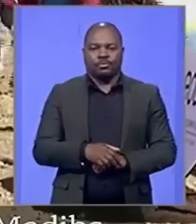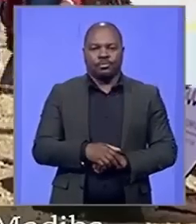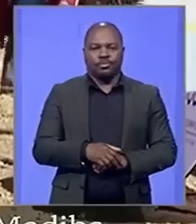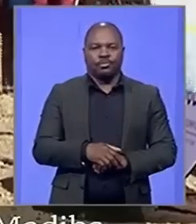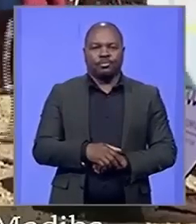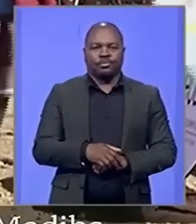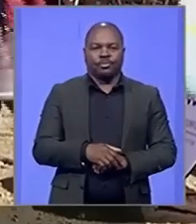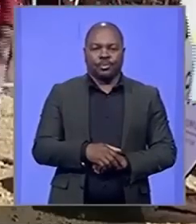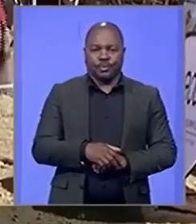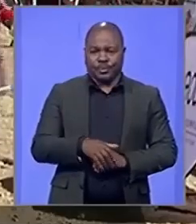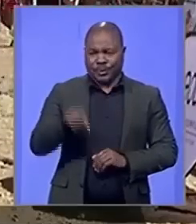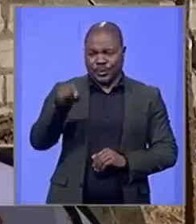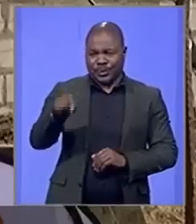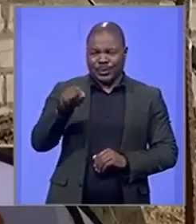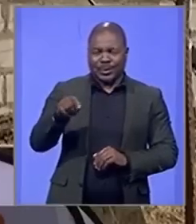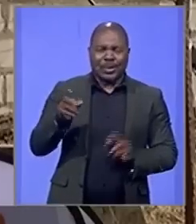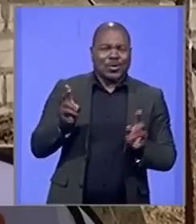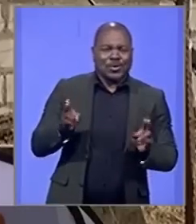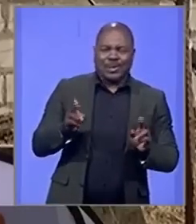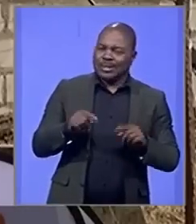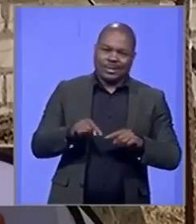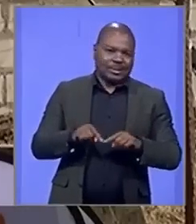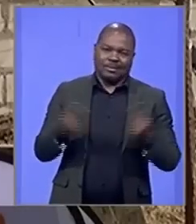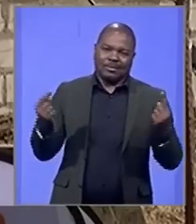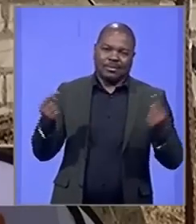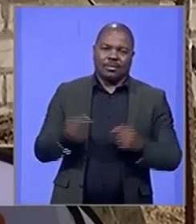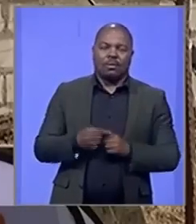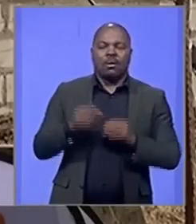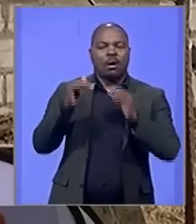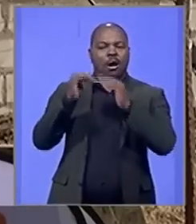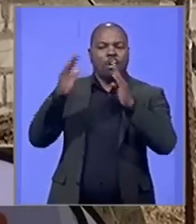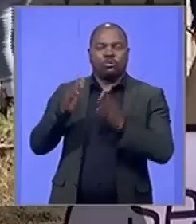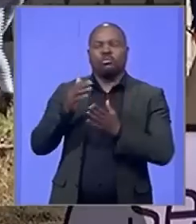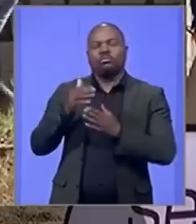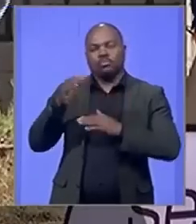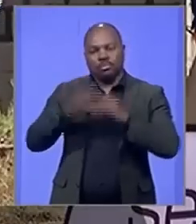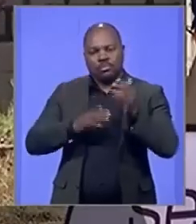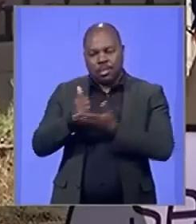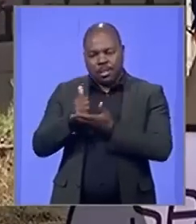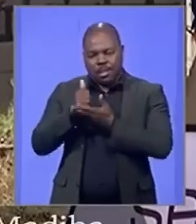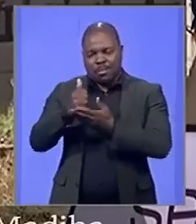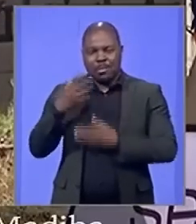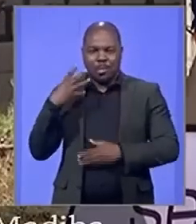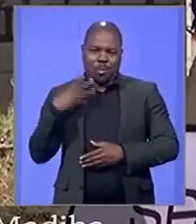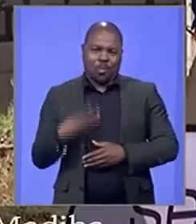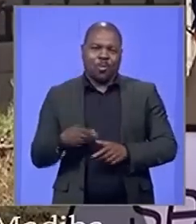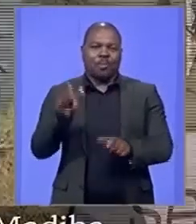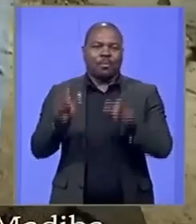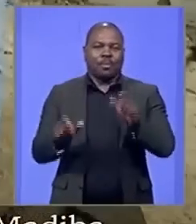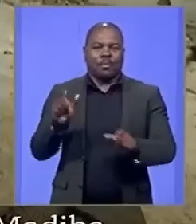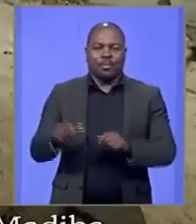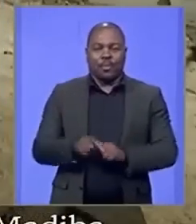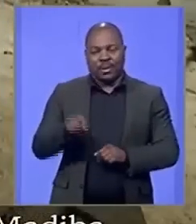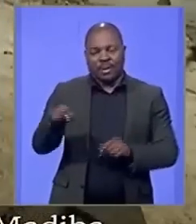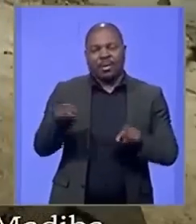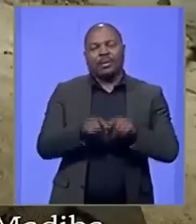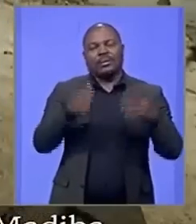Mohato o sa tumang o sa tlwaelehang ho ahwa matlo bakeng sa bahloki. Ena ke karolo ya metsotso